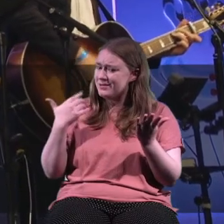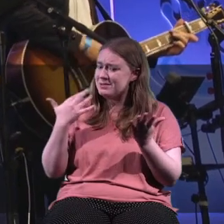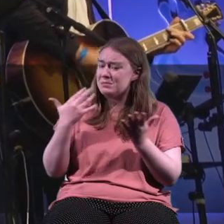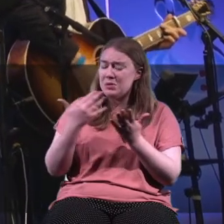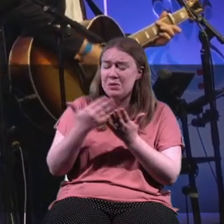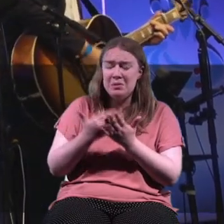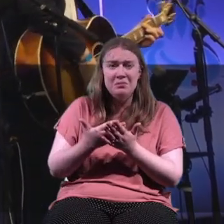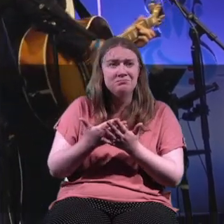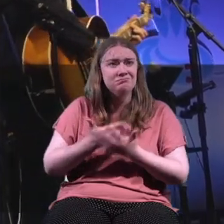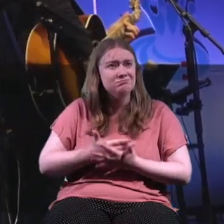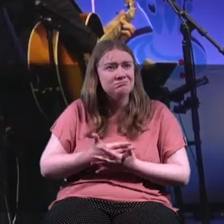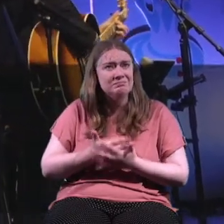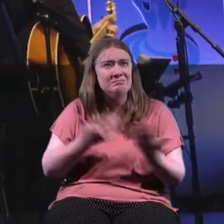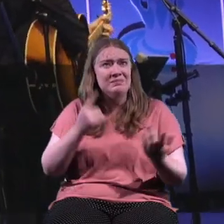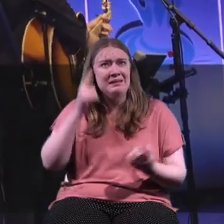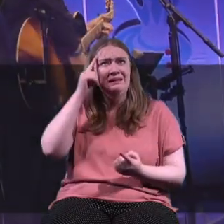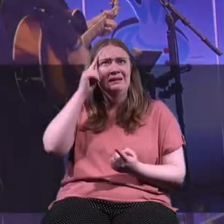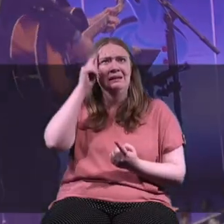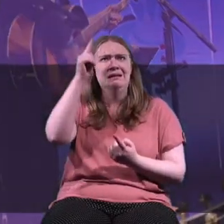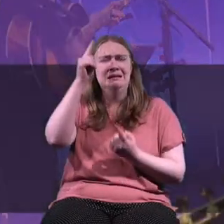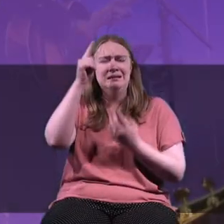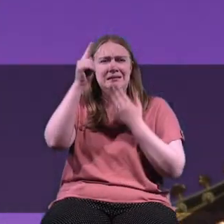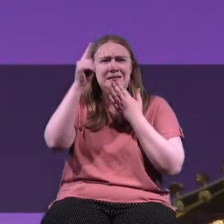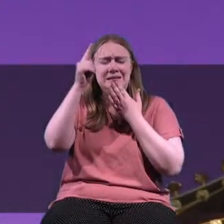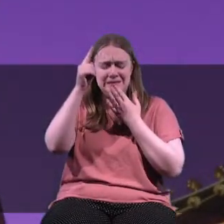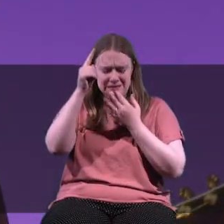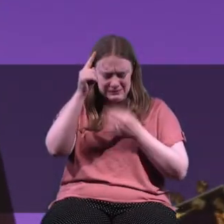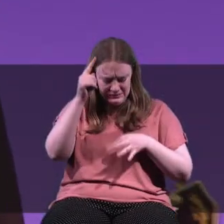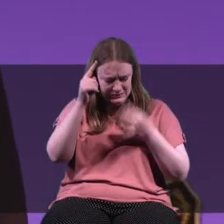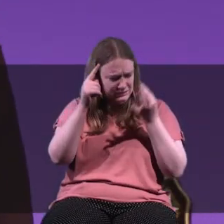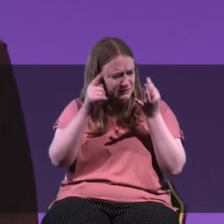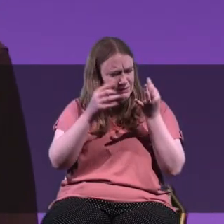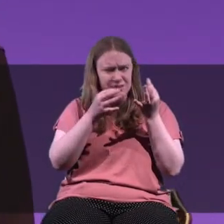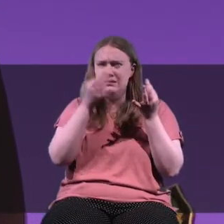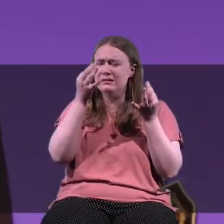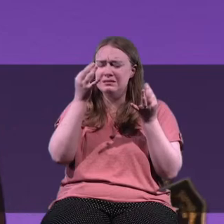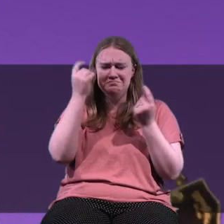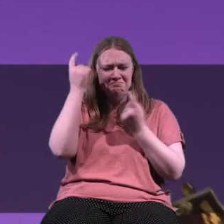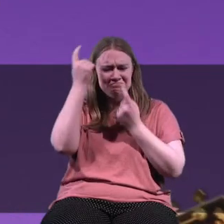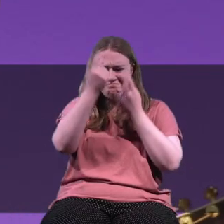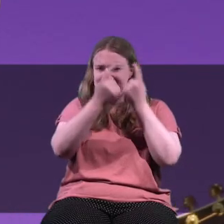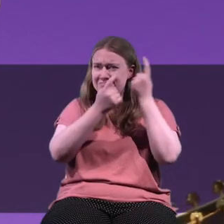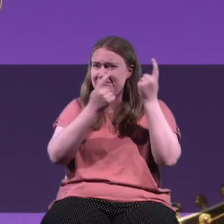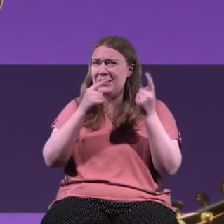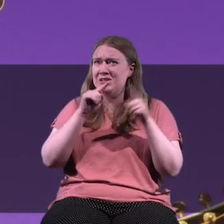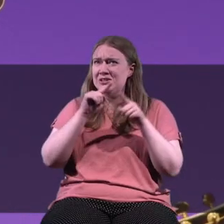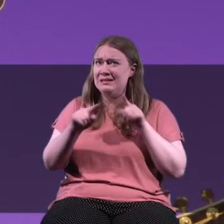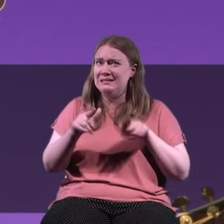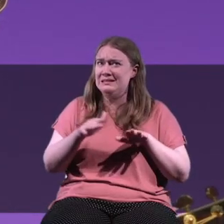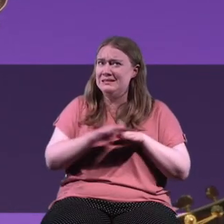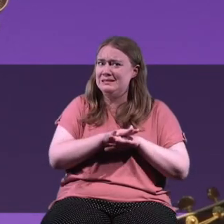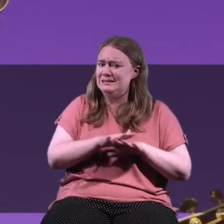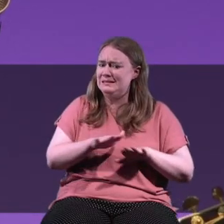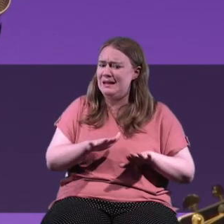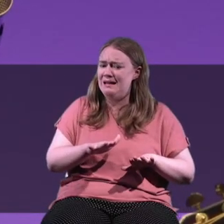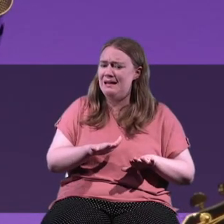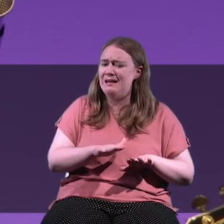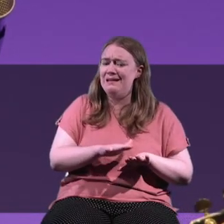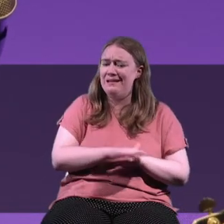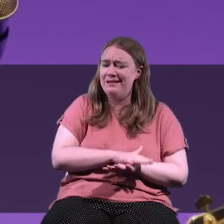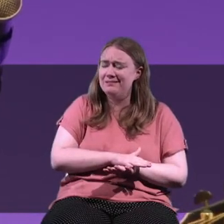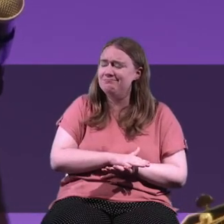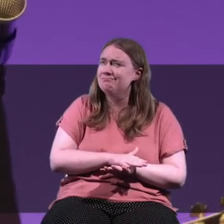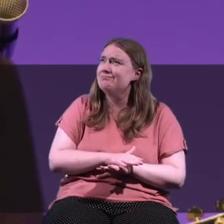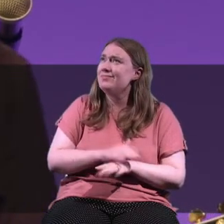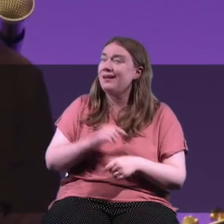Thoughts I try to